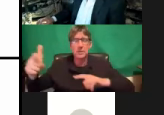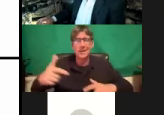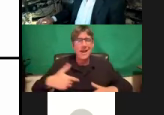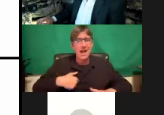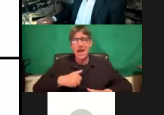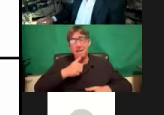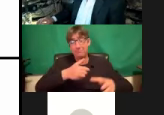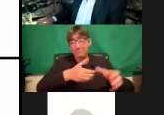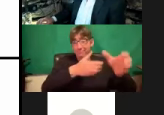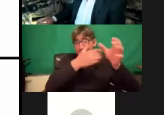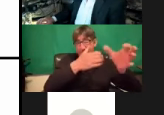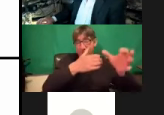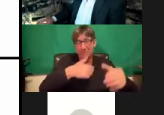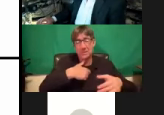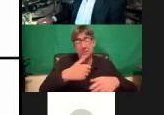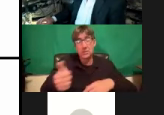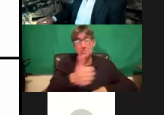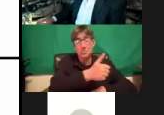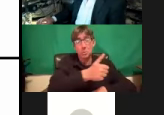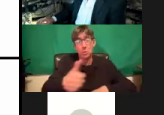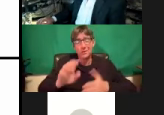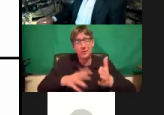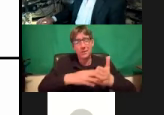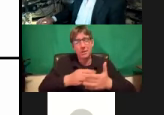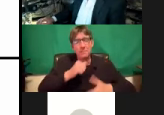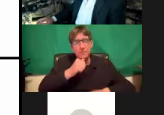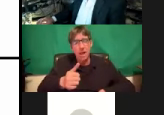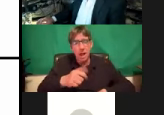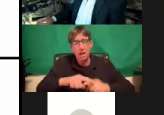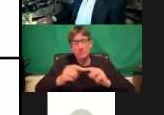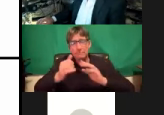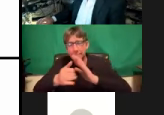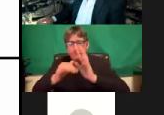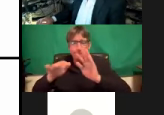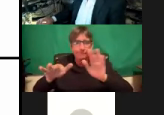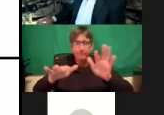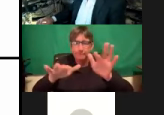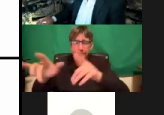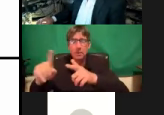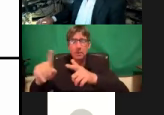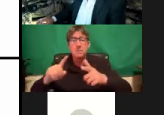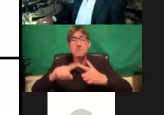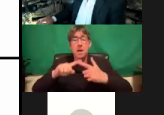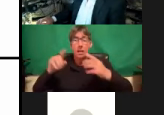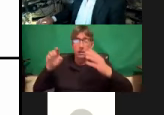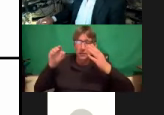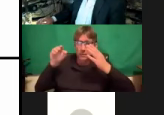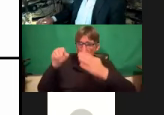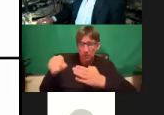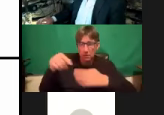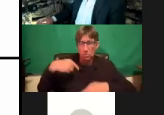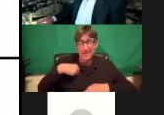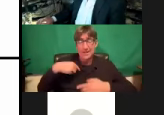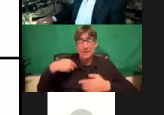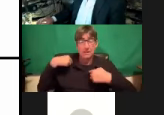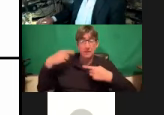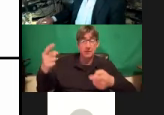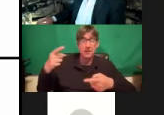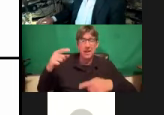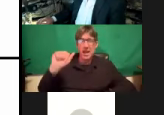modes. But what we've been working on closely in coordination with Keolis since then is for